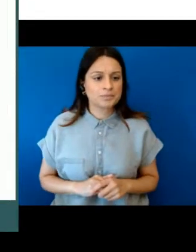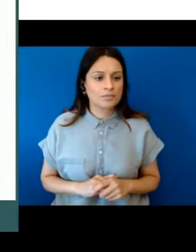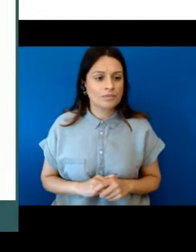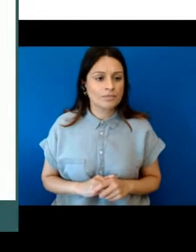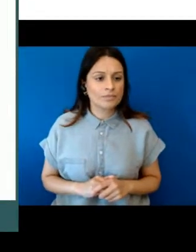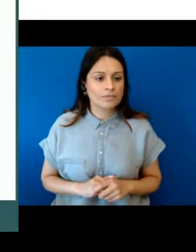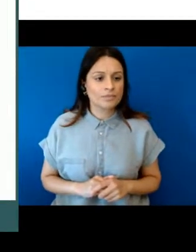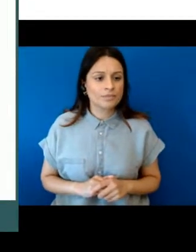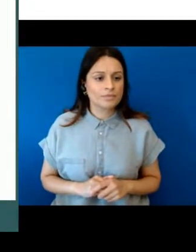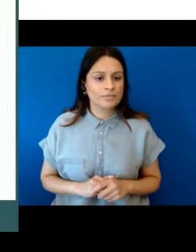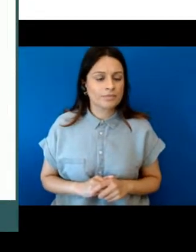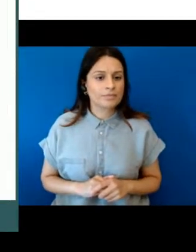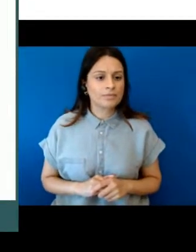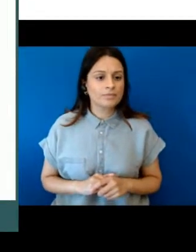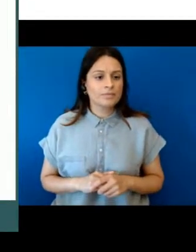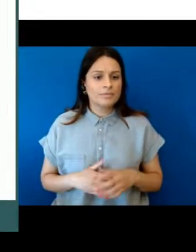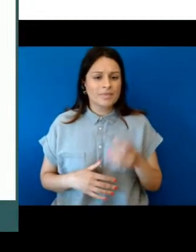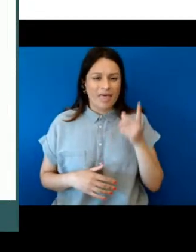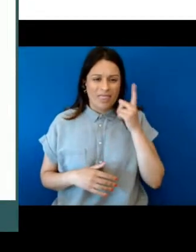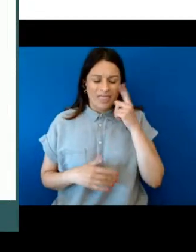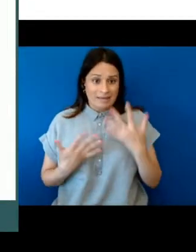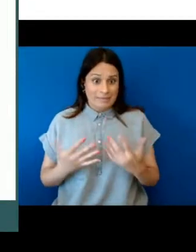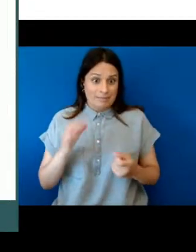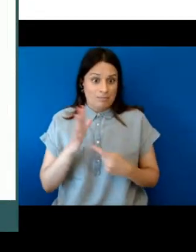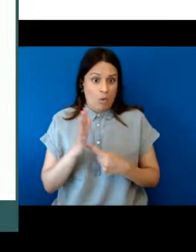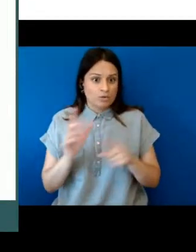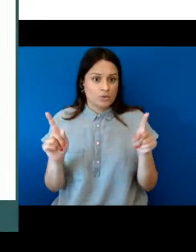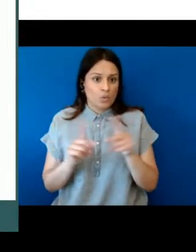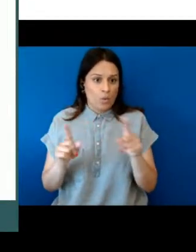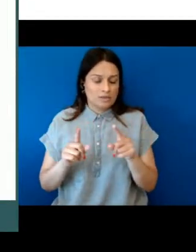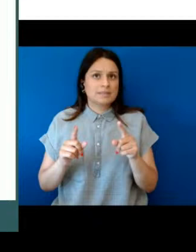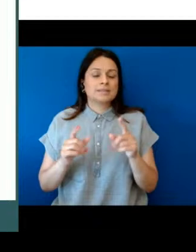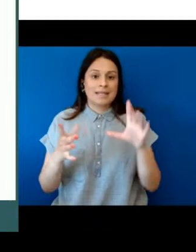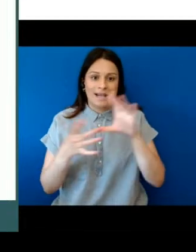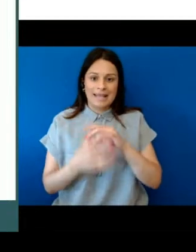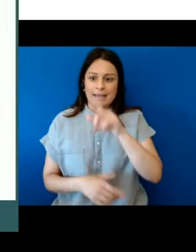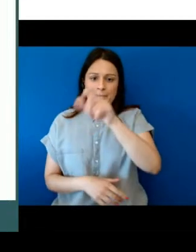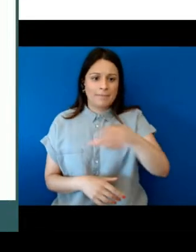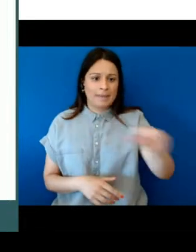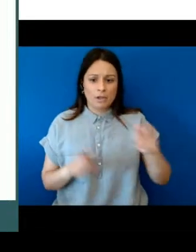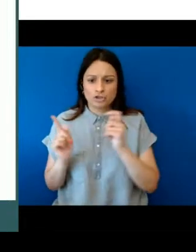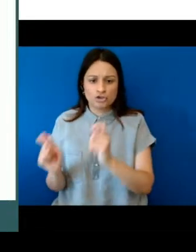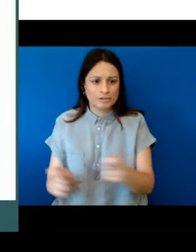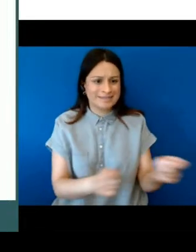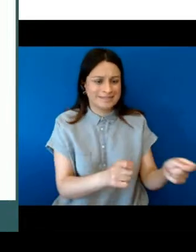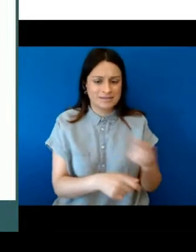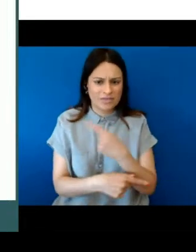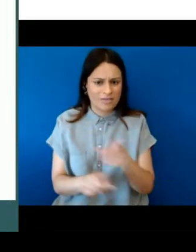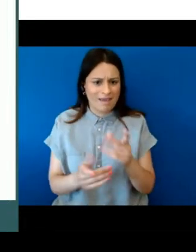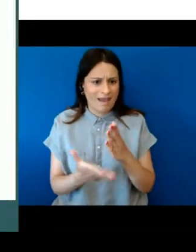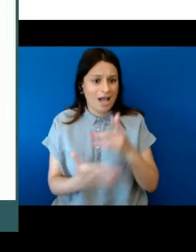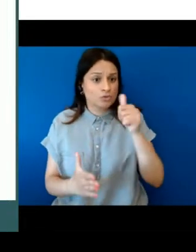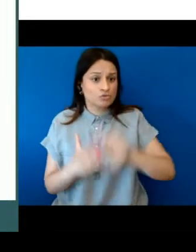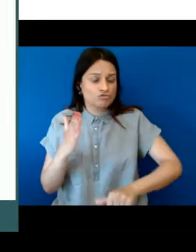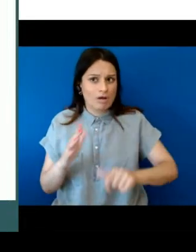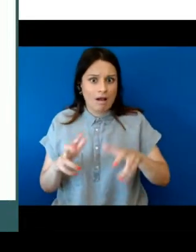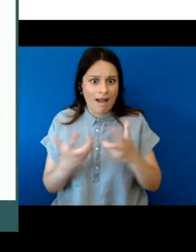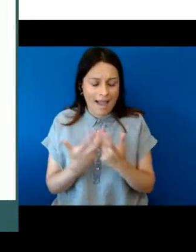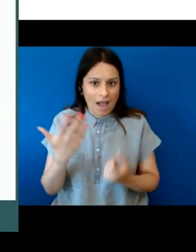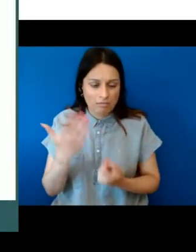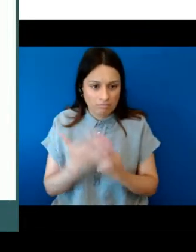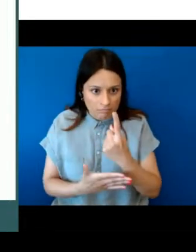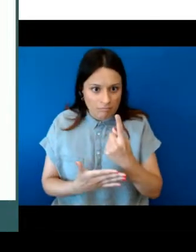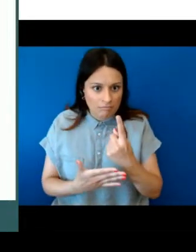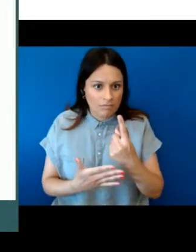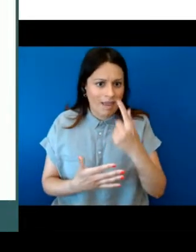So I think one of the most important things really to address with your patients is to think about what their actual trigger is for hay fever. And we